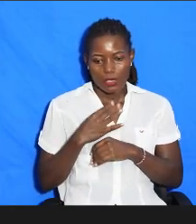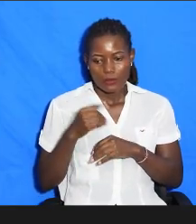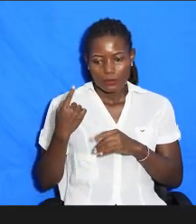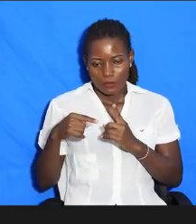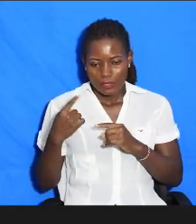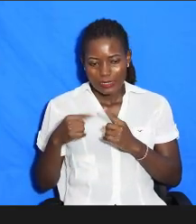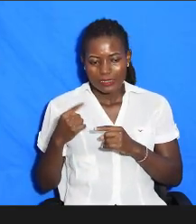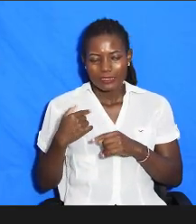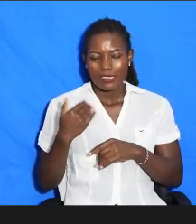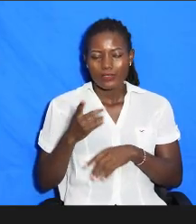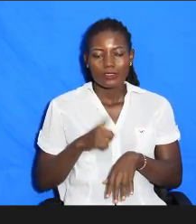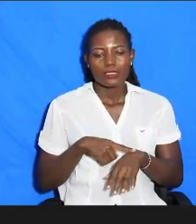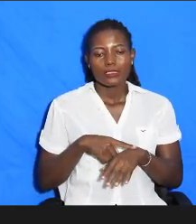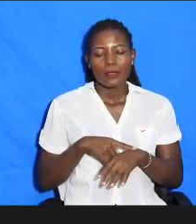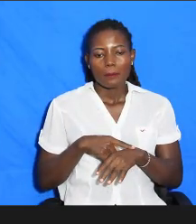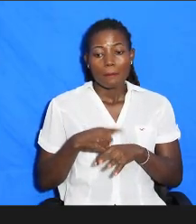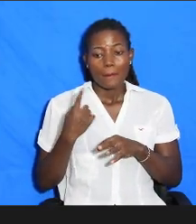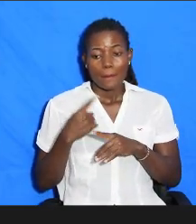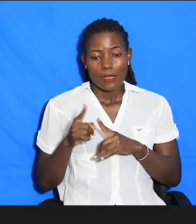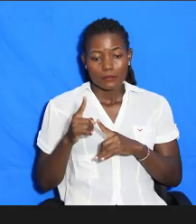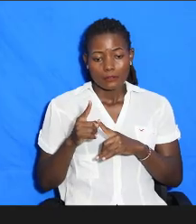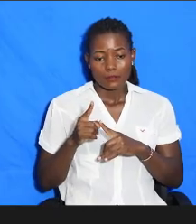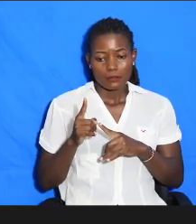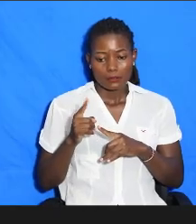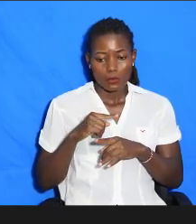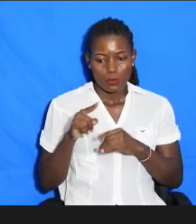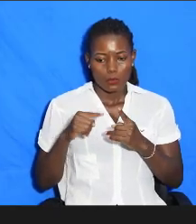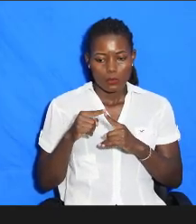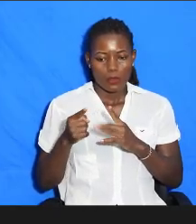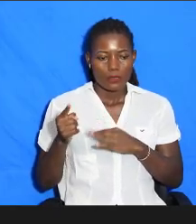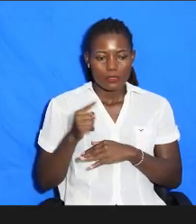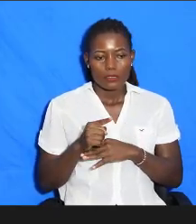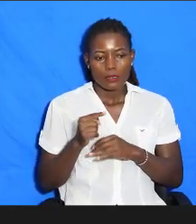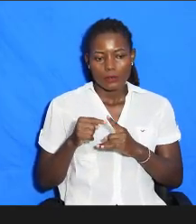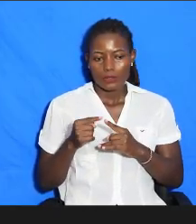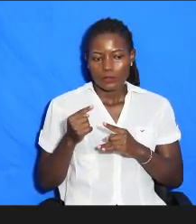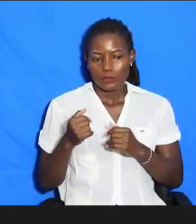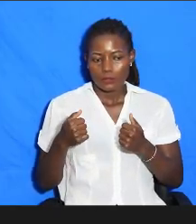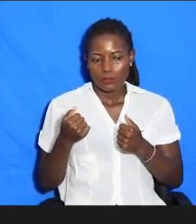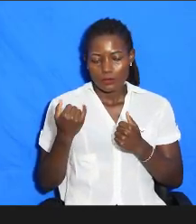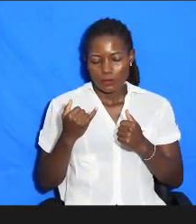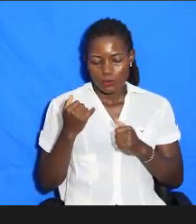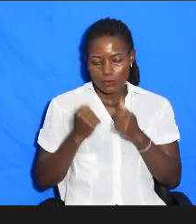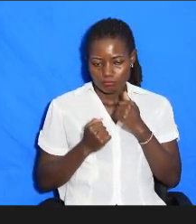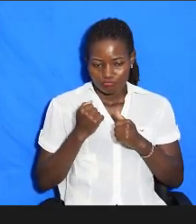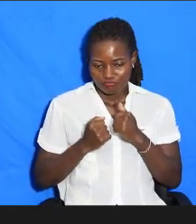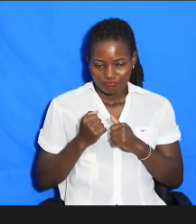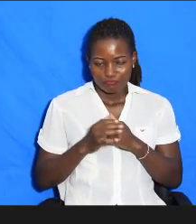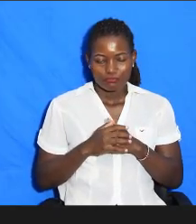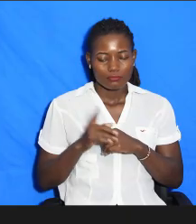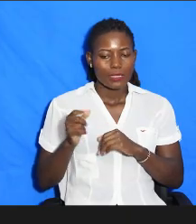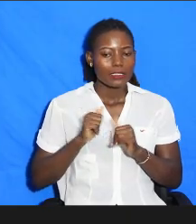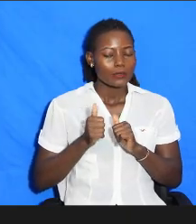thing. Every single time we have to win. But the thing is, especially when it comes to athletics, it can really, it's a sport that can really humble